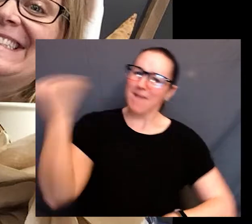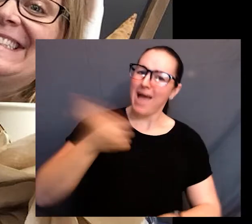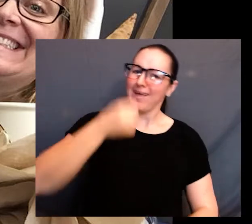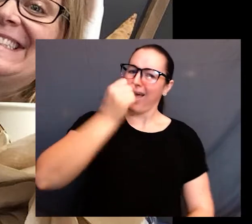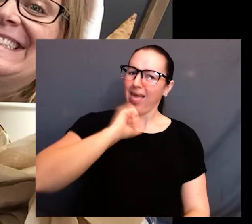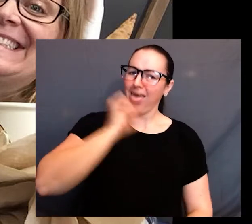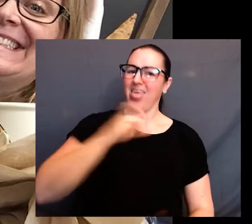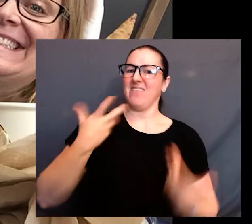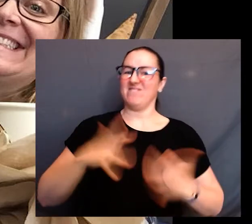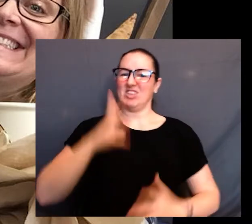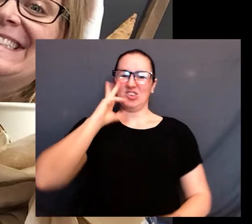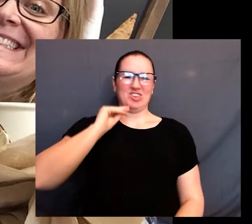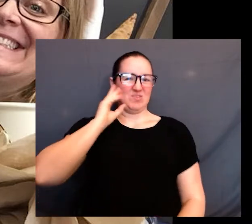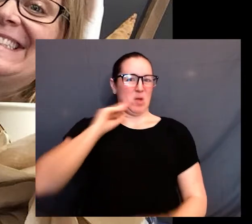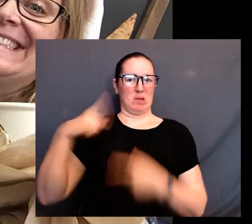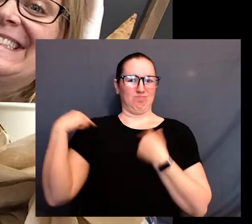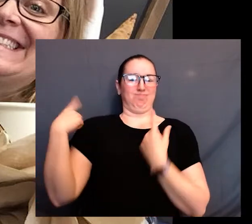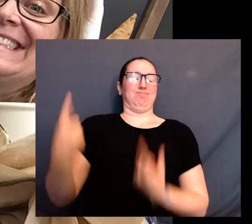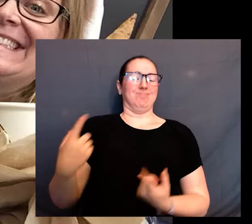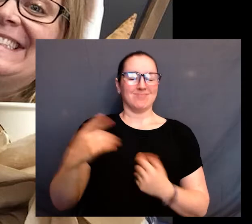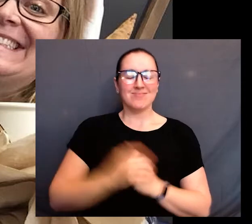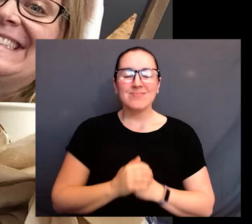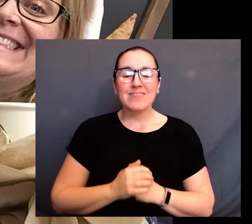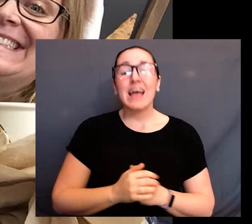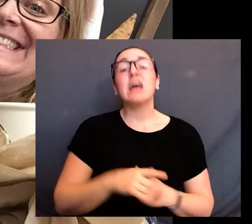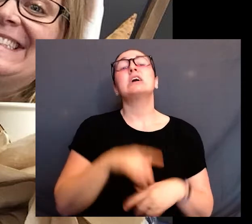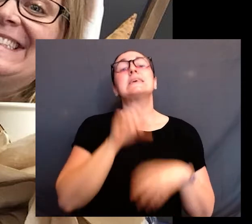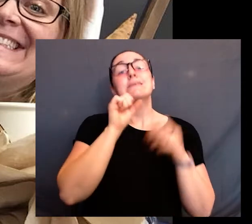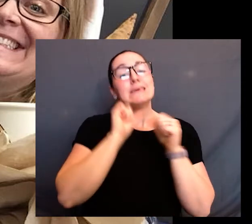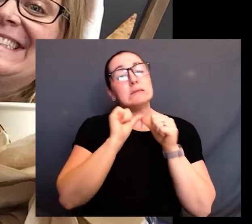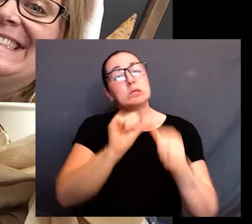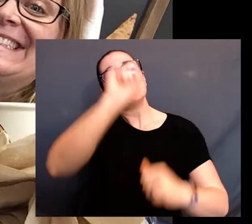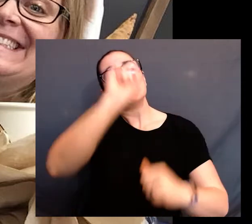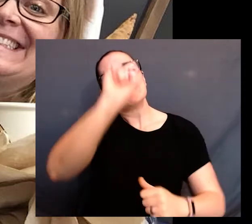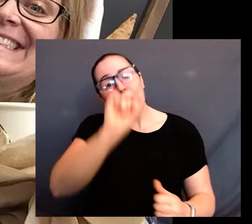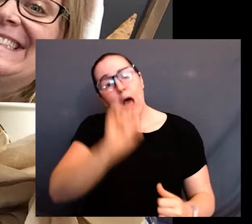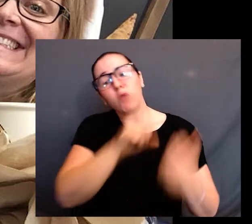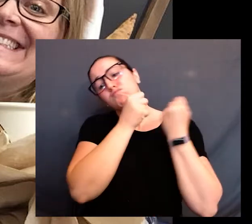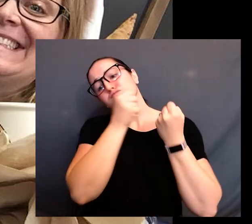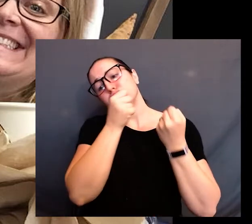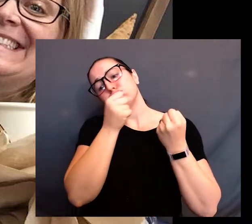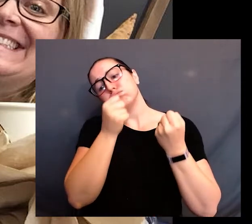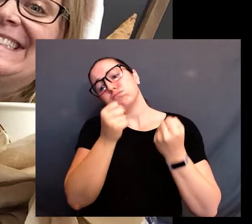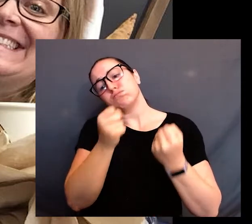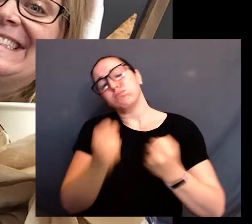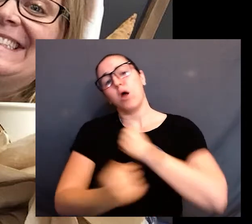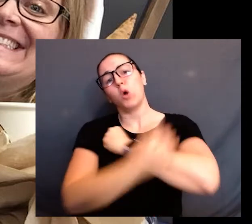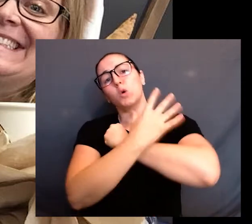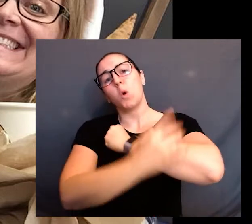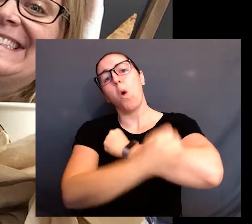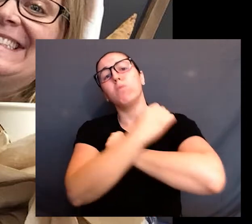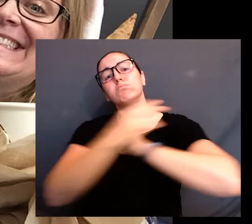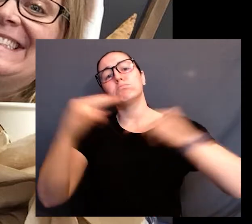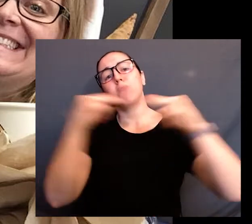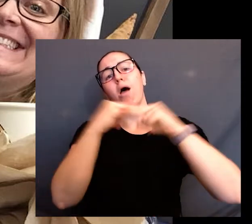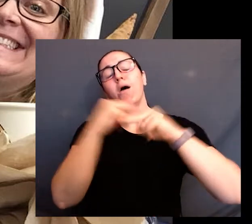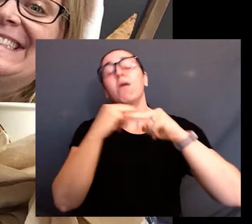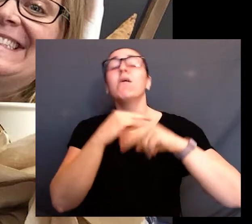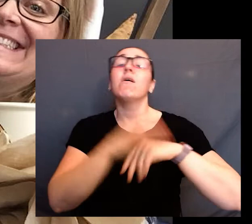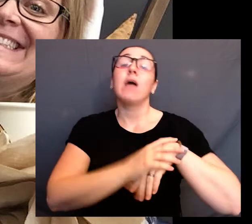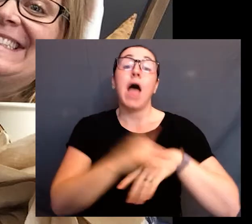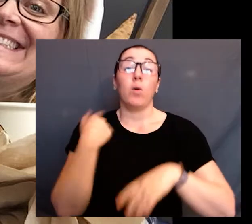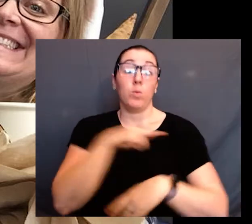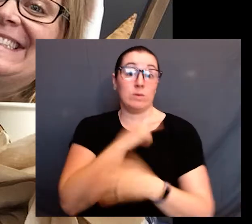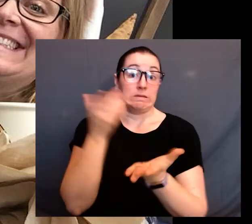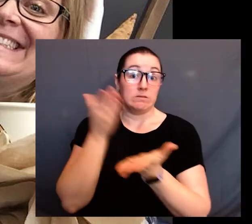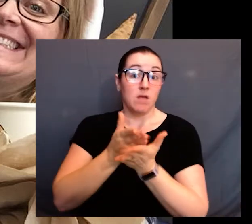best ice cream that we've ever had in our lives. We kept going south on this journey down the coastal highway, and